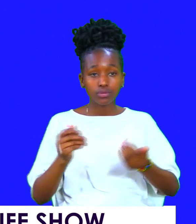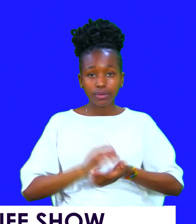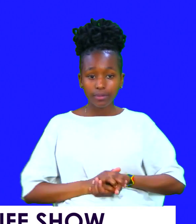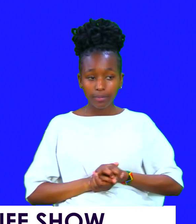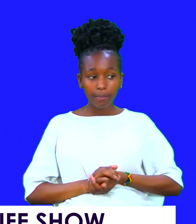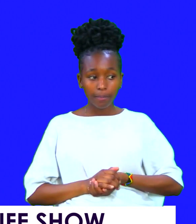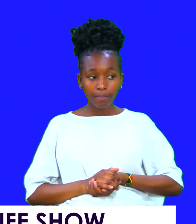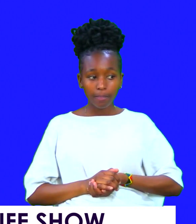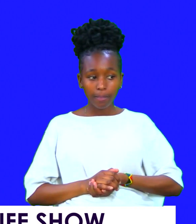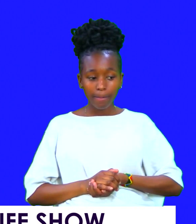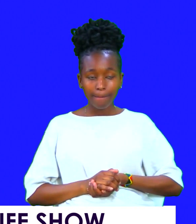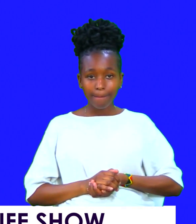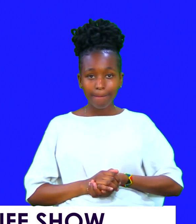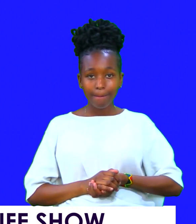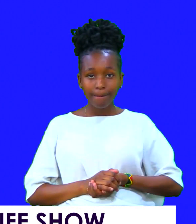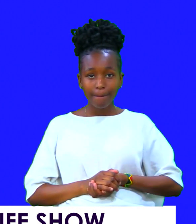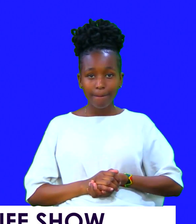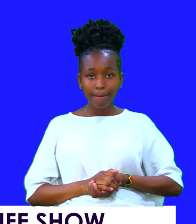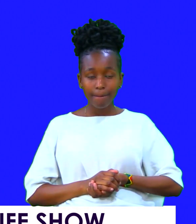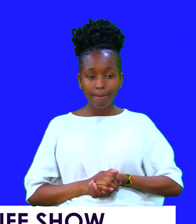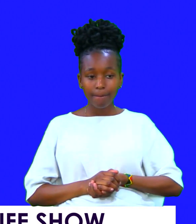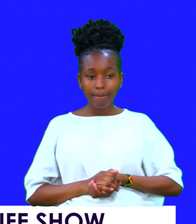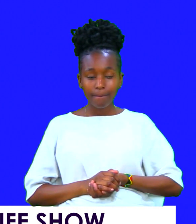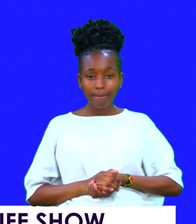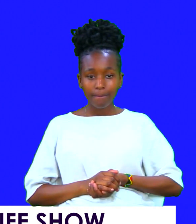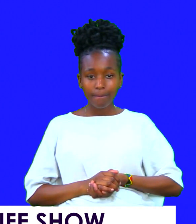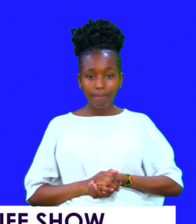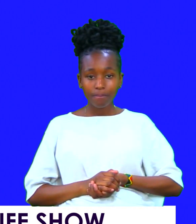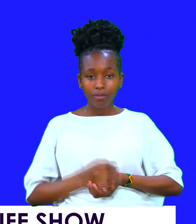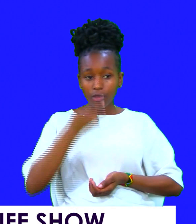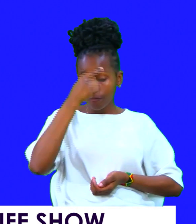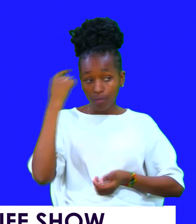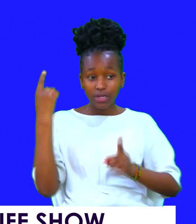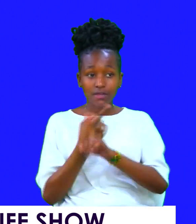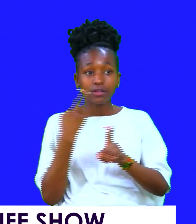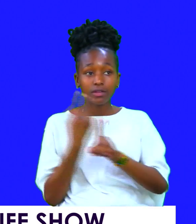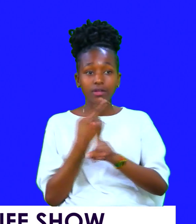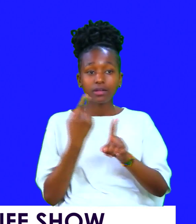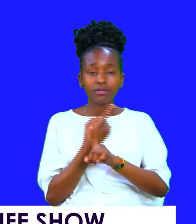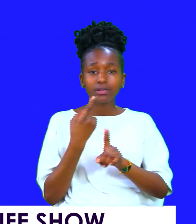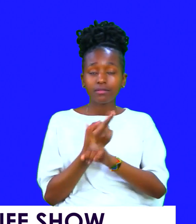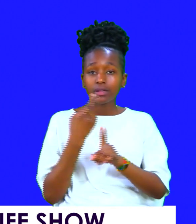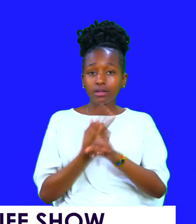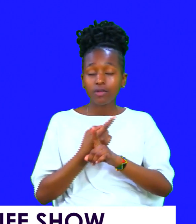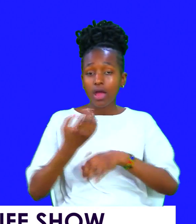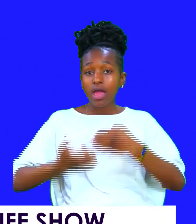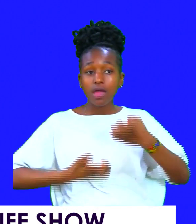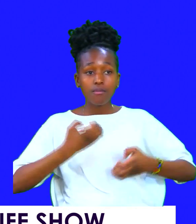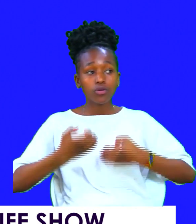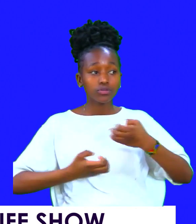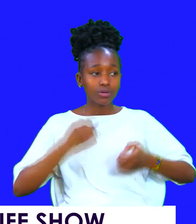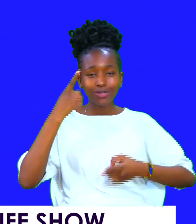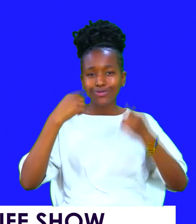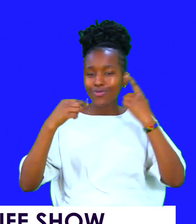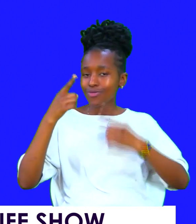And I'm looking at all negative emotions, right from anger to despair, even sorrow and lust,